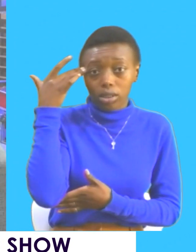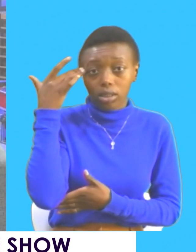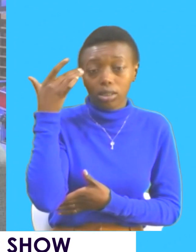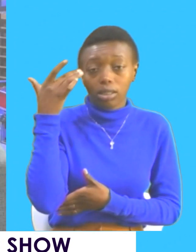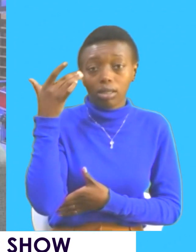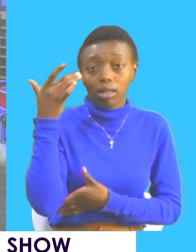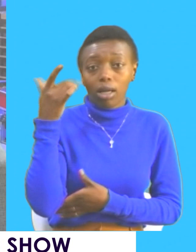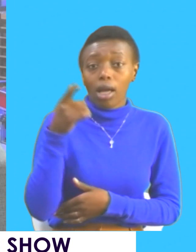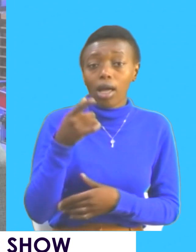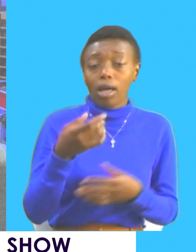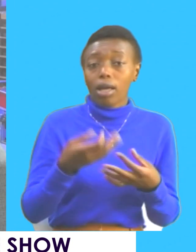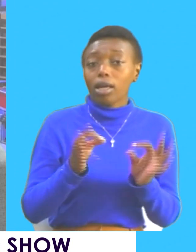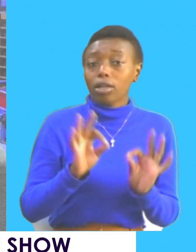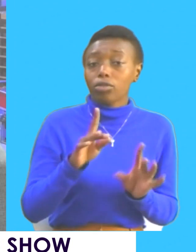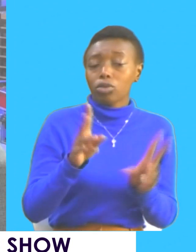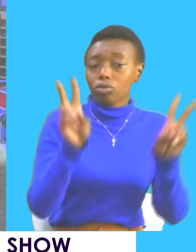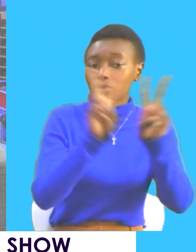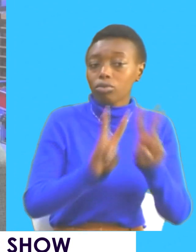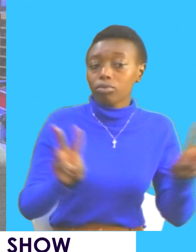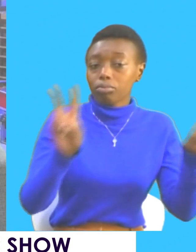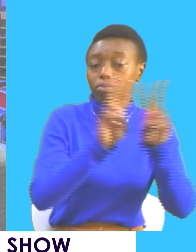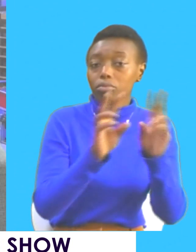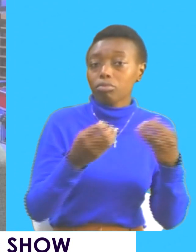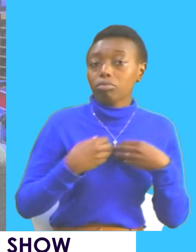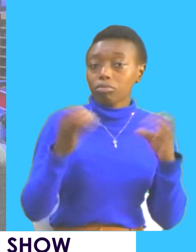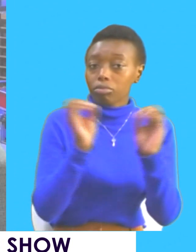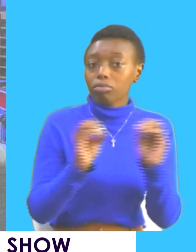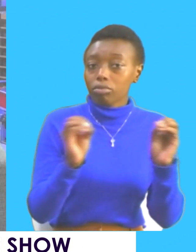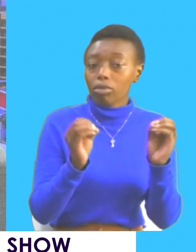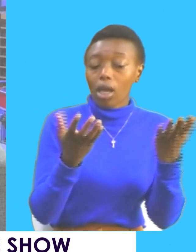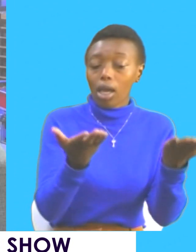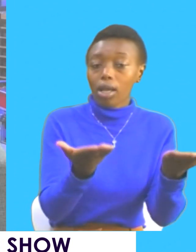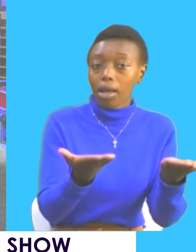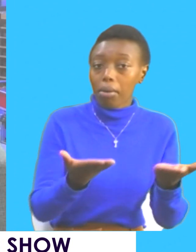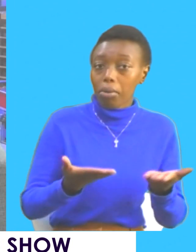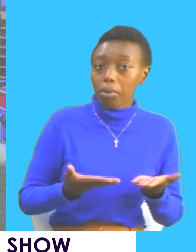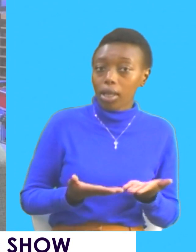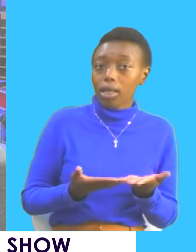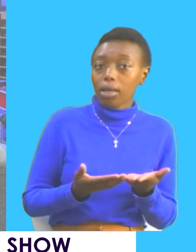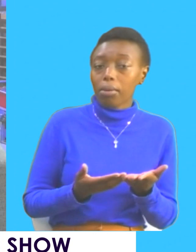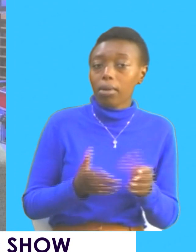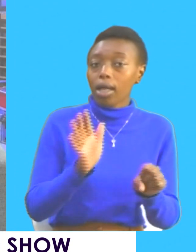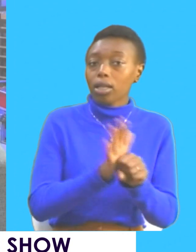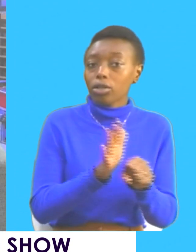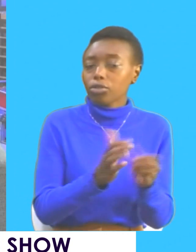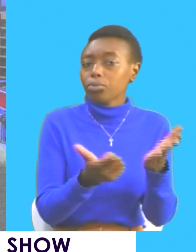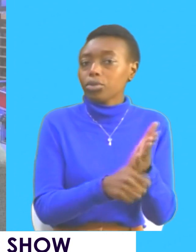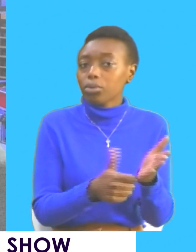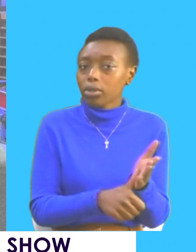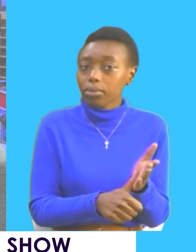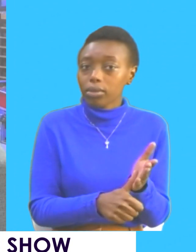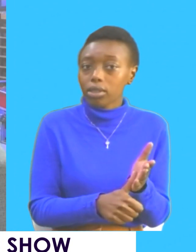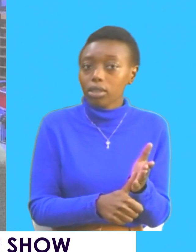of relevance brings a lot of problems, emotional problems. You will